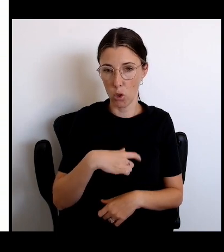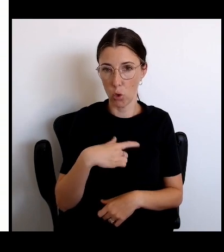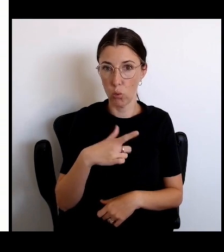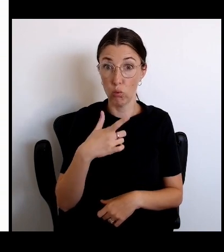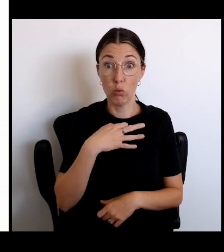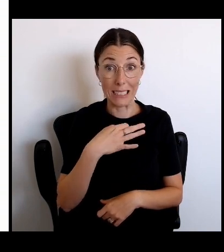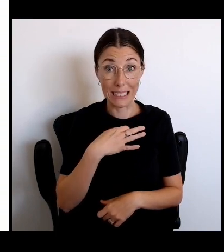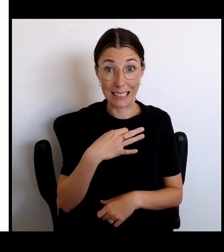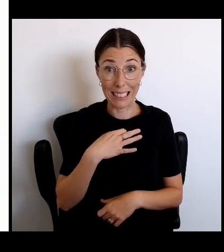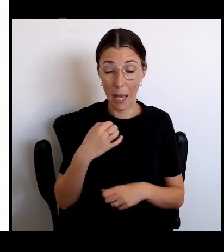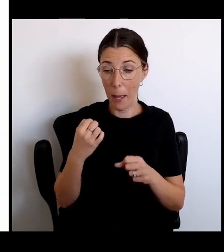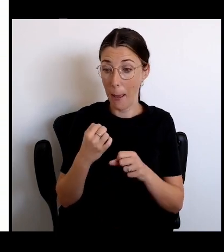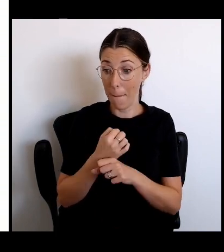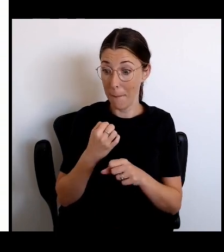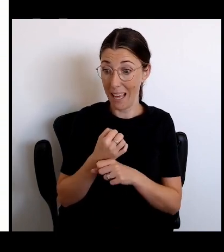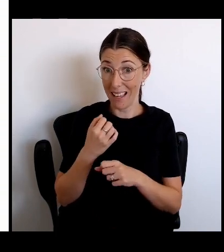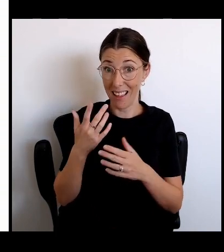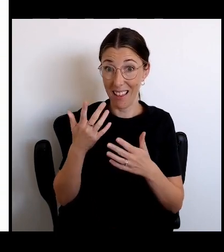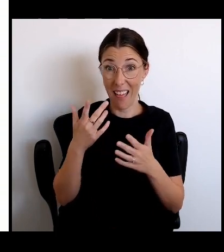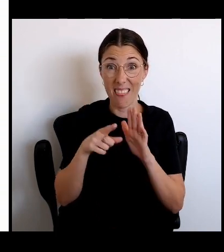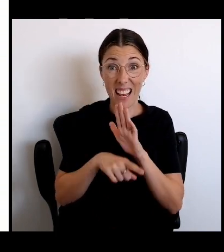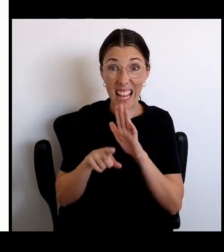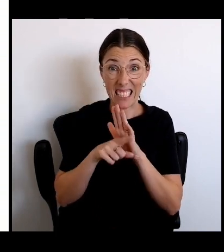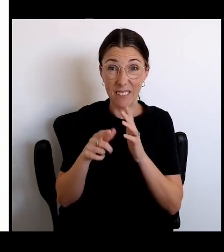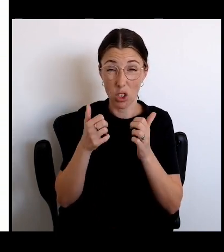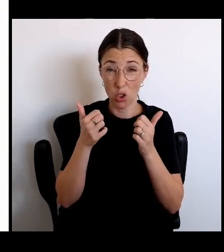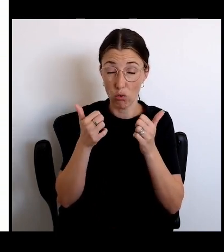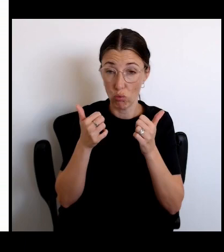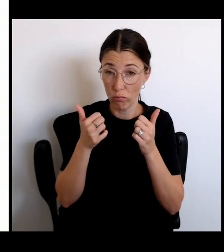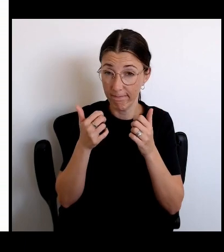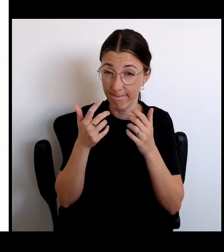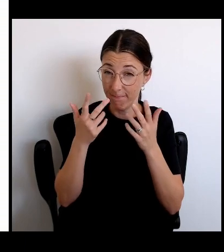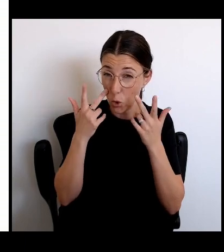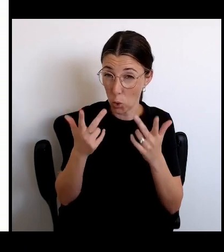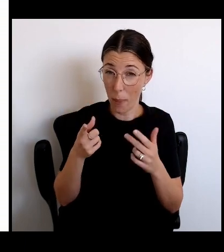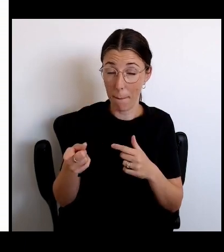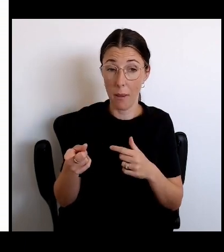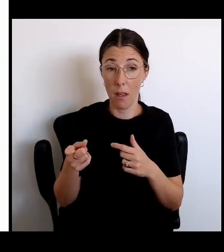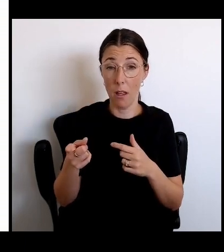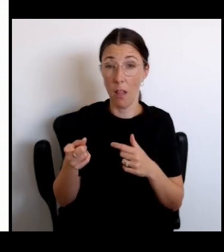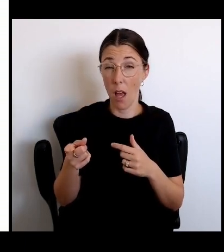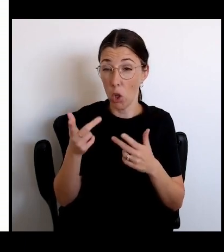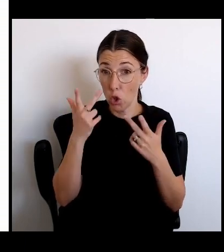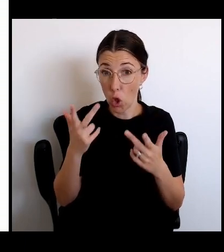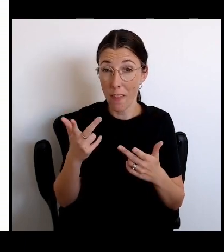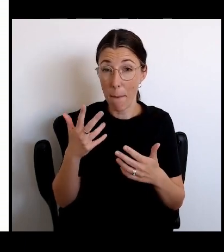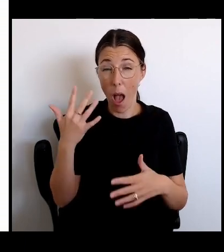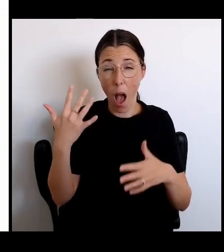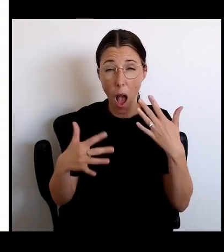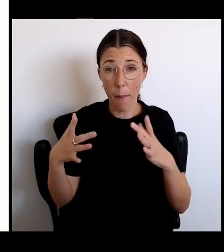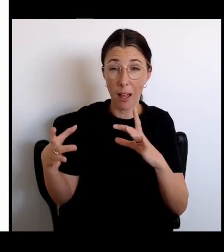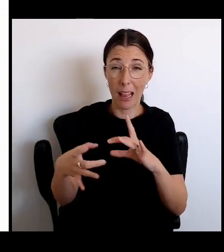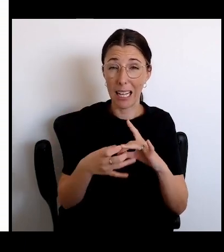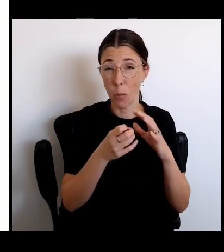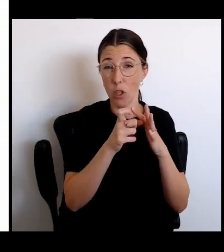them strong and compelling, challenging their belief that harm is linked to dose, and explain how